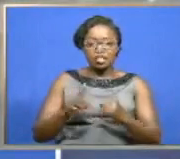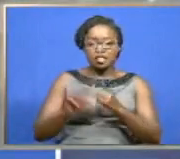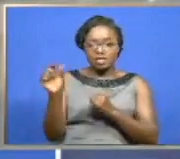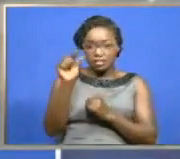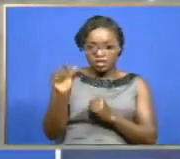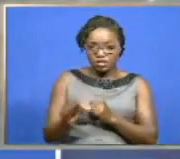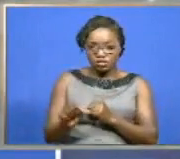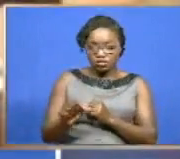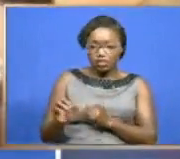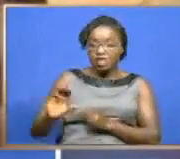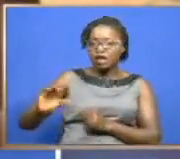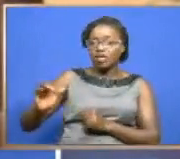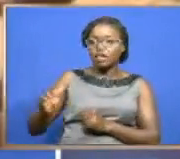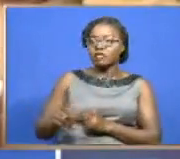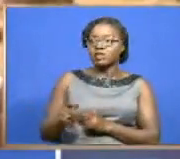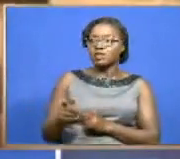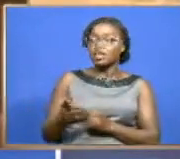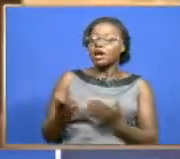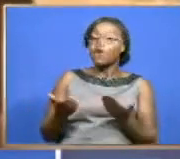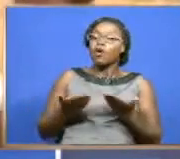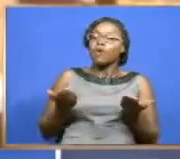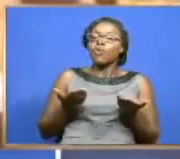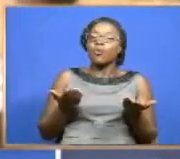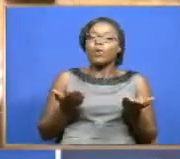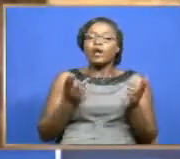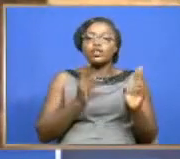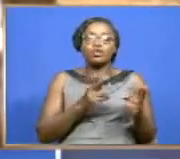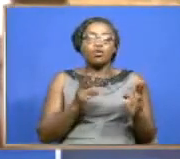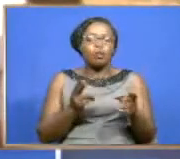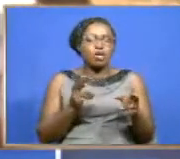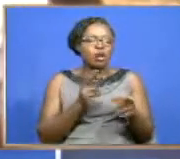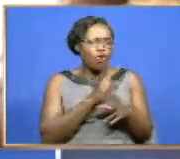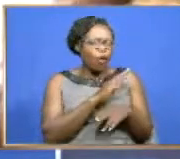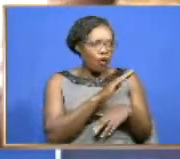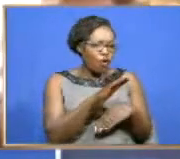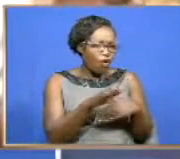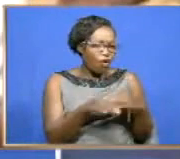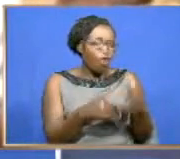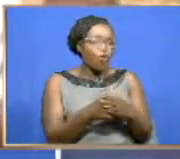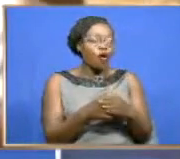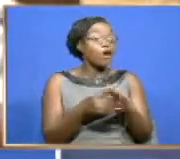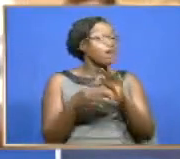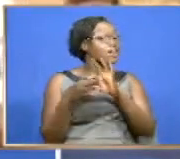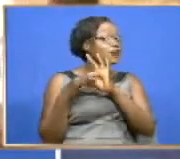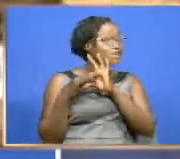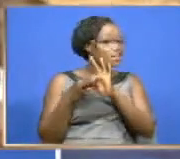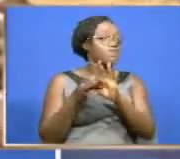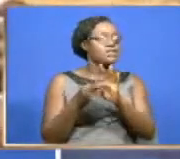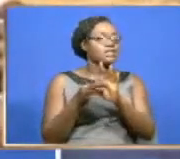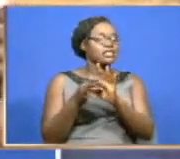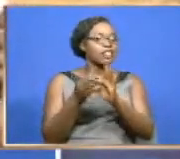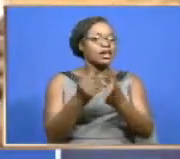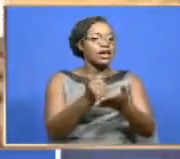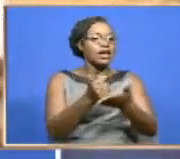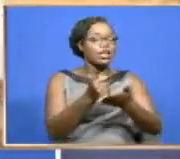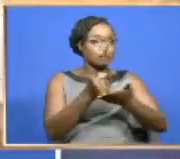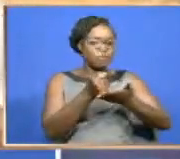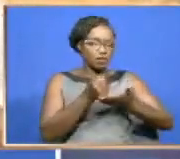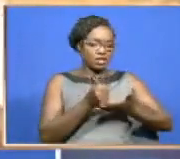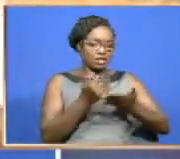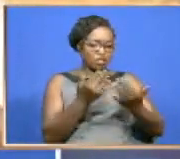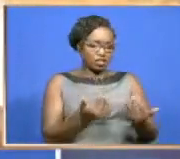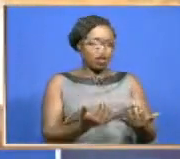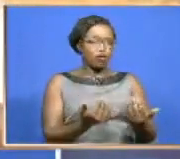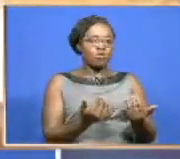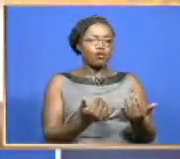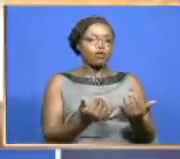in the county. This is where we normally do all those cultures that we do that help us. Like now, for